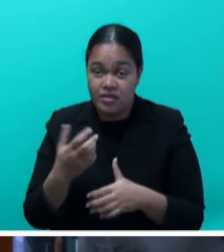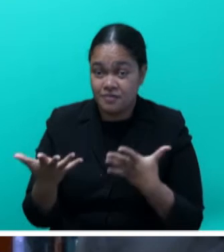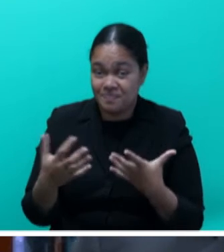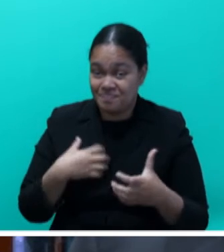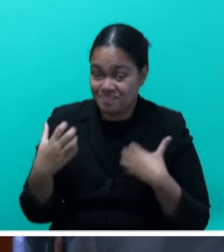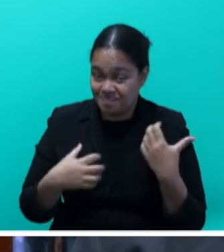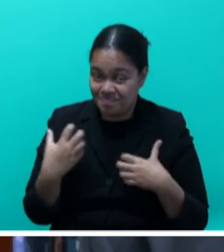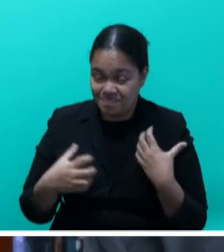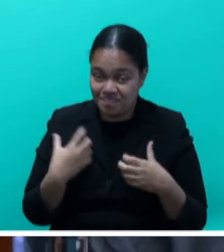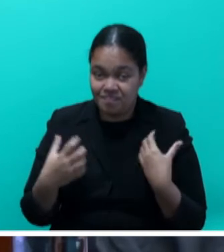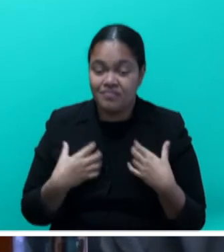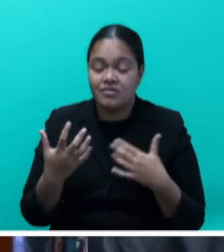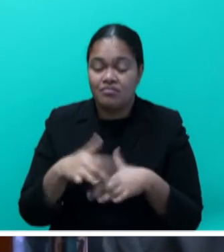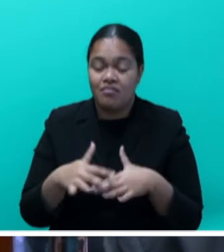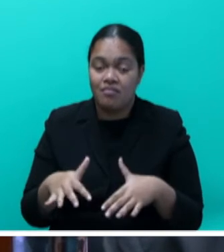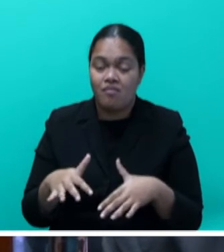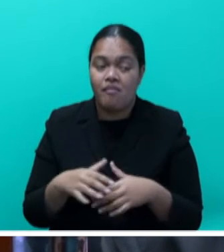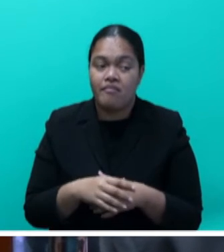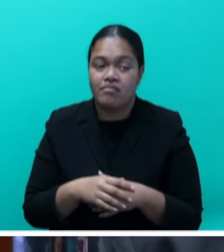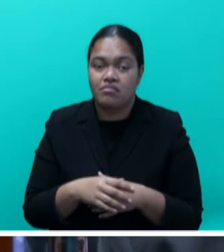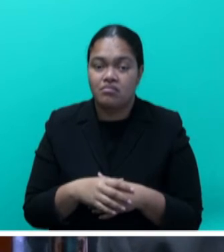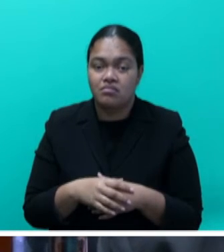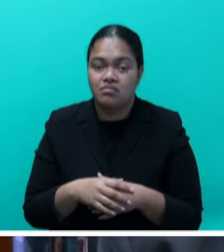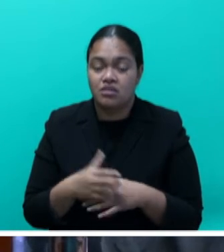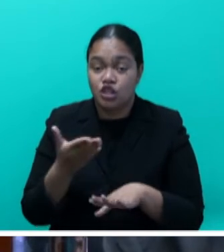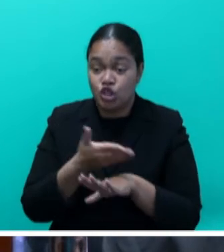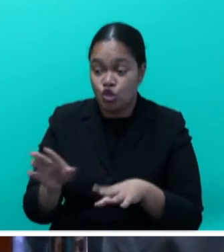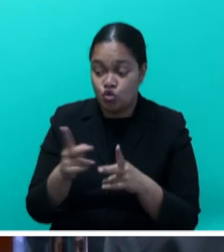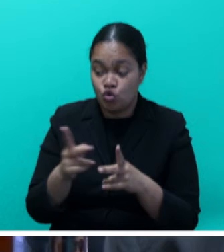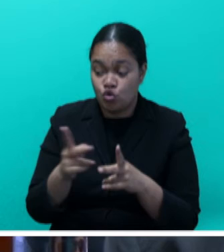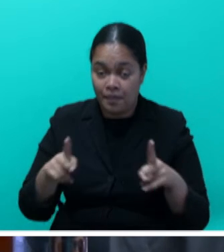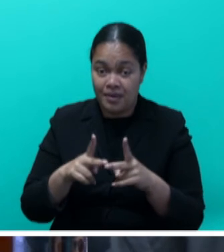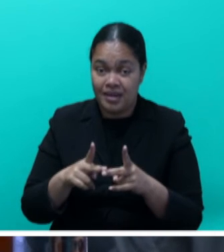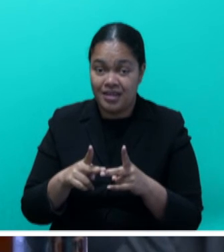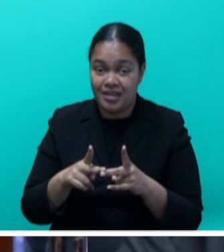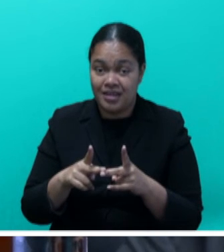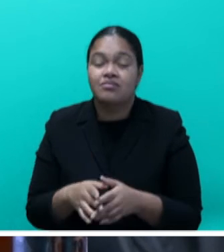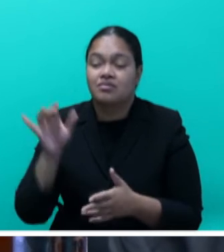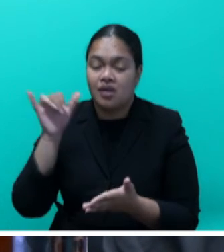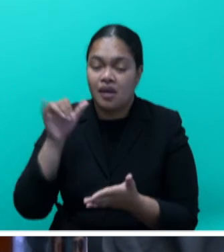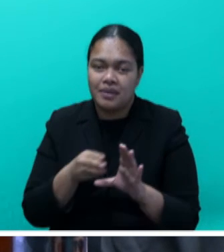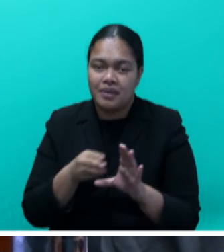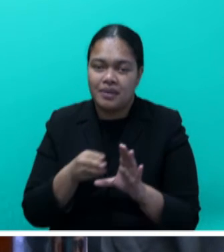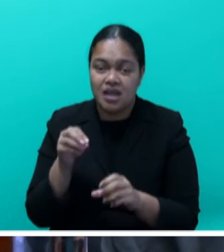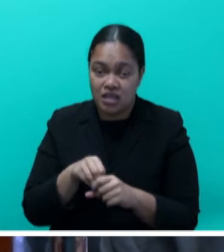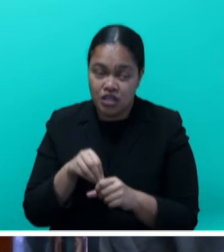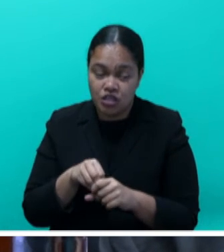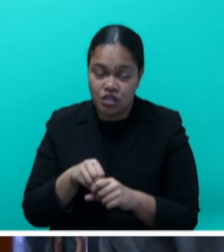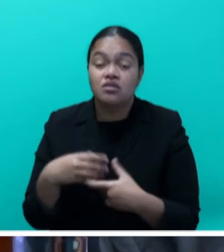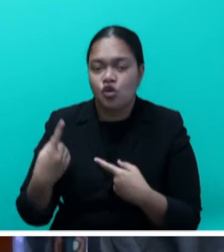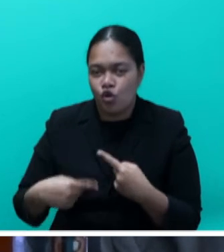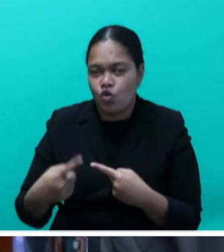excitement, public relations around the new route, a series of press releases and media engagements are